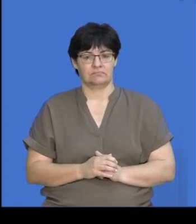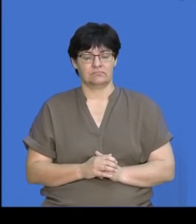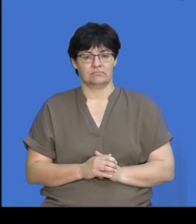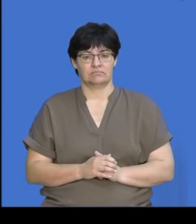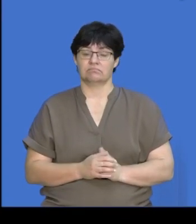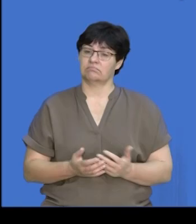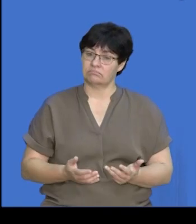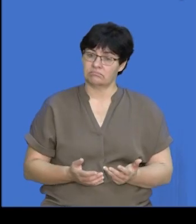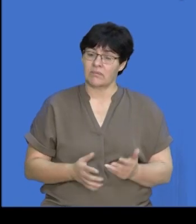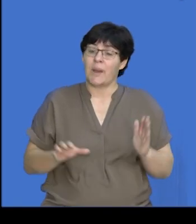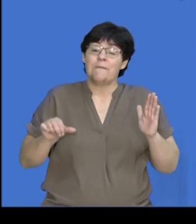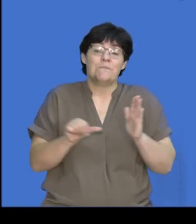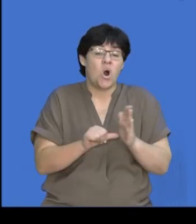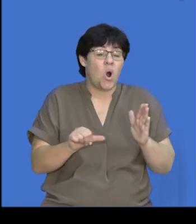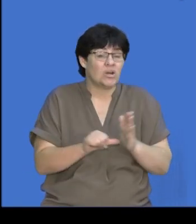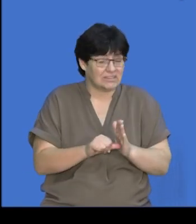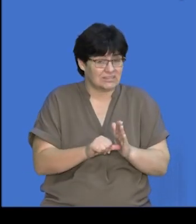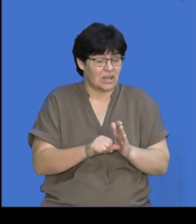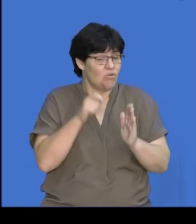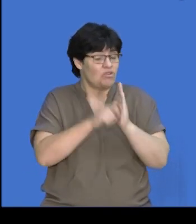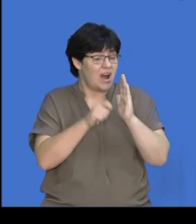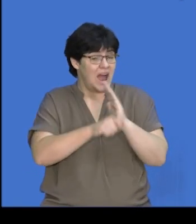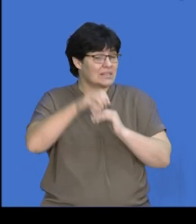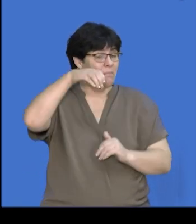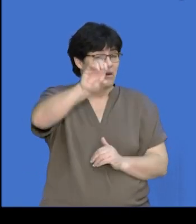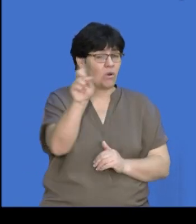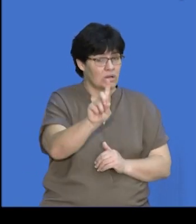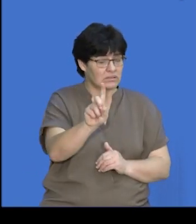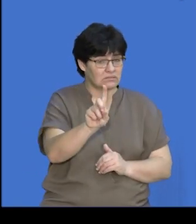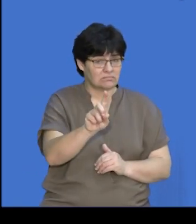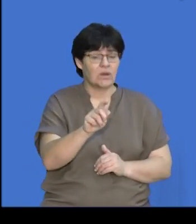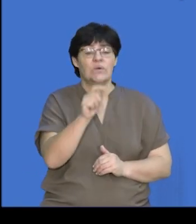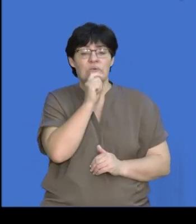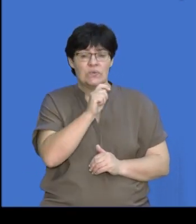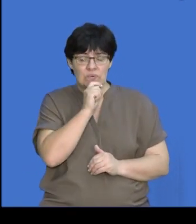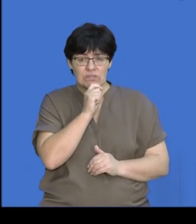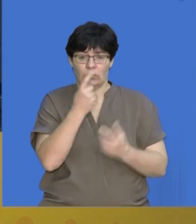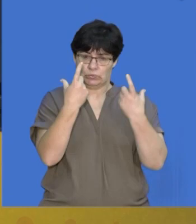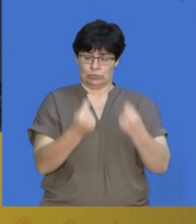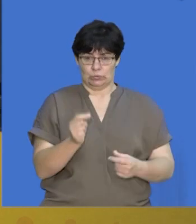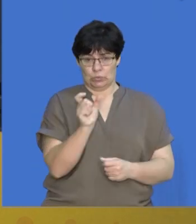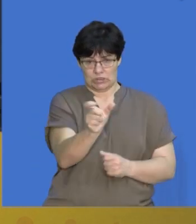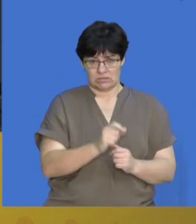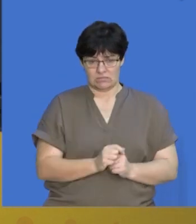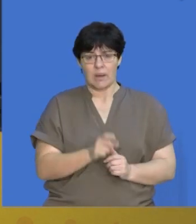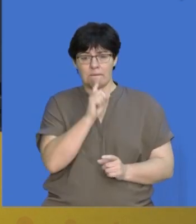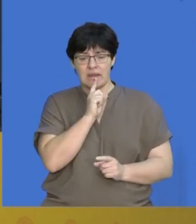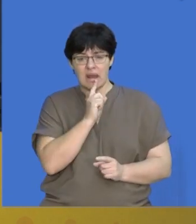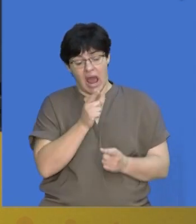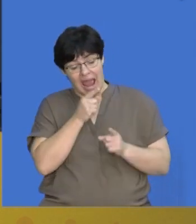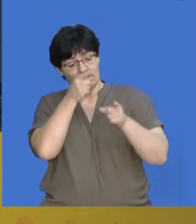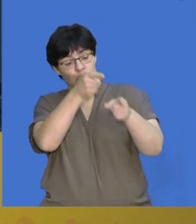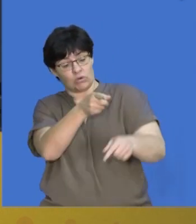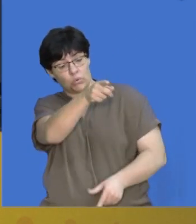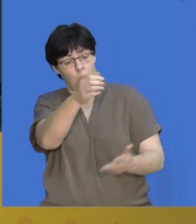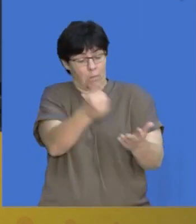Remember that what's important in paragraph writing is the verb usage, what we call instructional verbs.